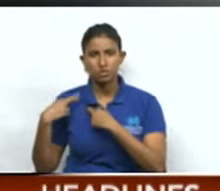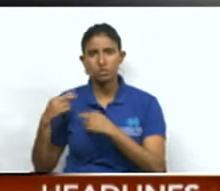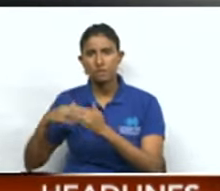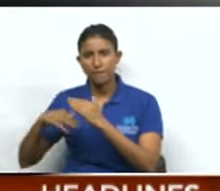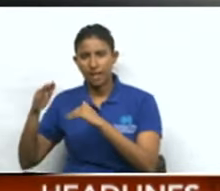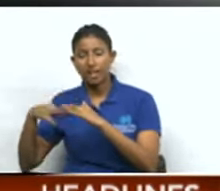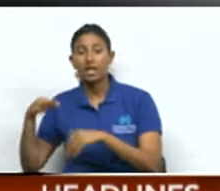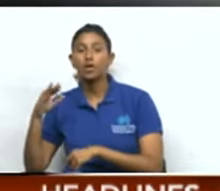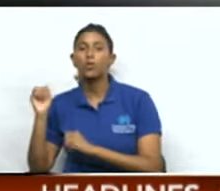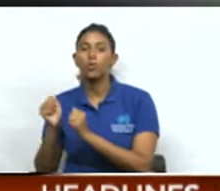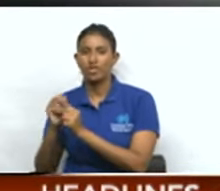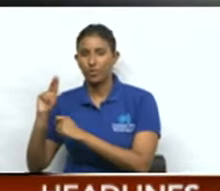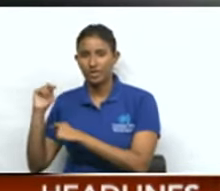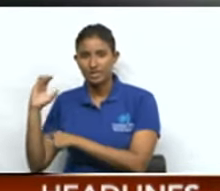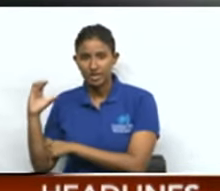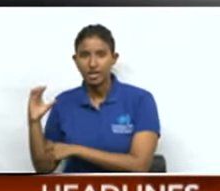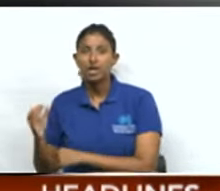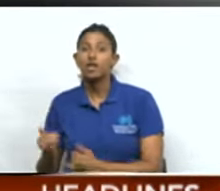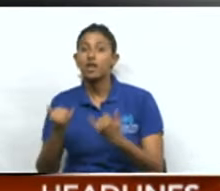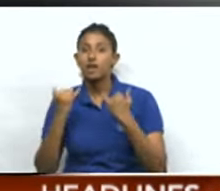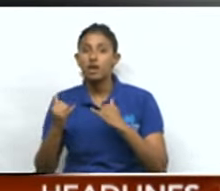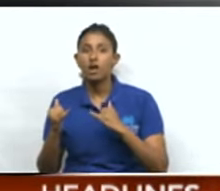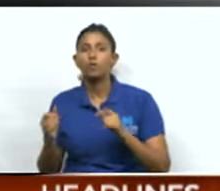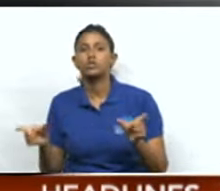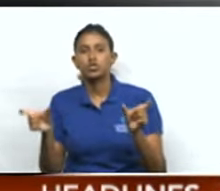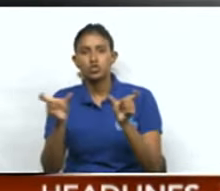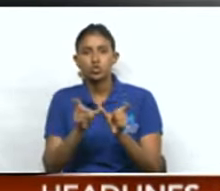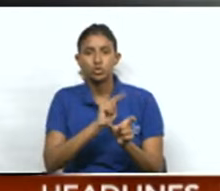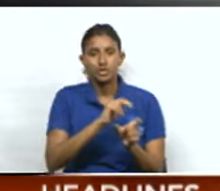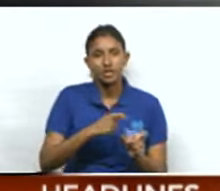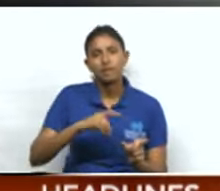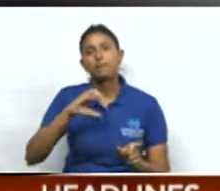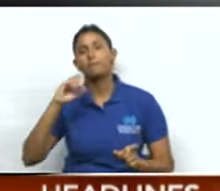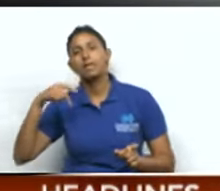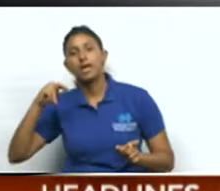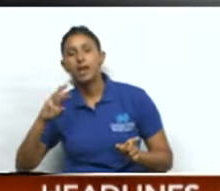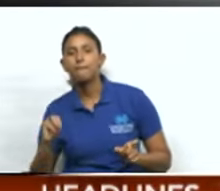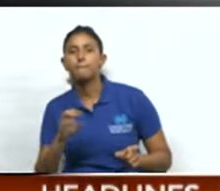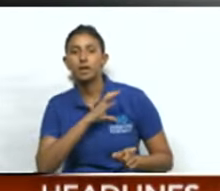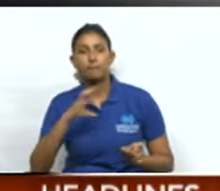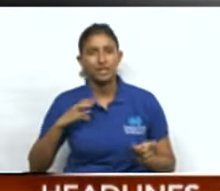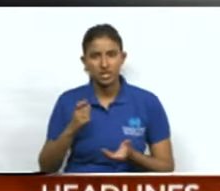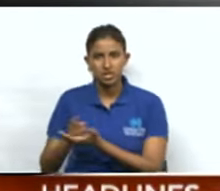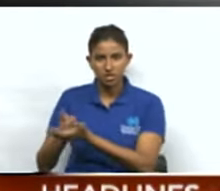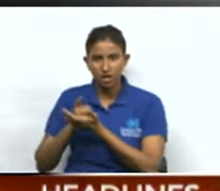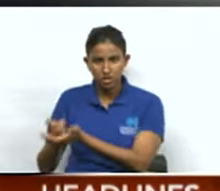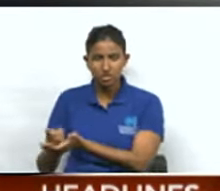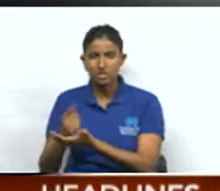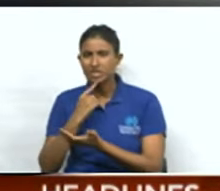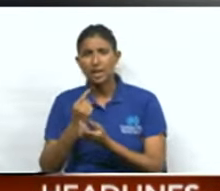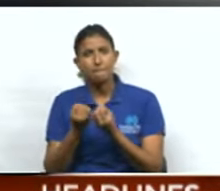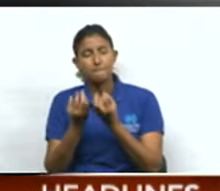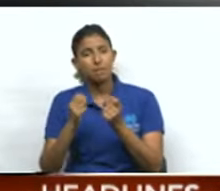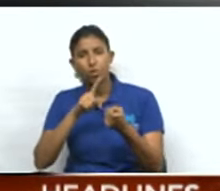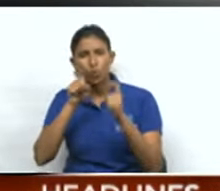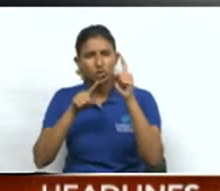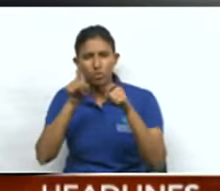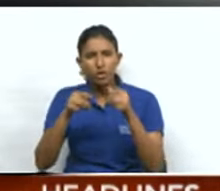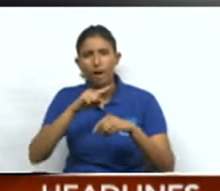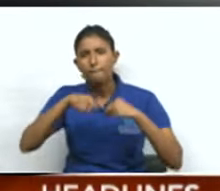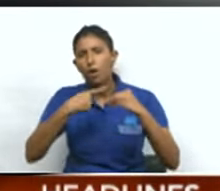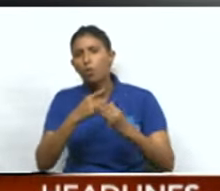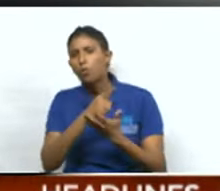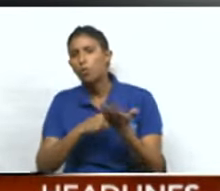Parliament. In making the announcement today, the Prime Minister said the public still has many questions about why certain decisions were taken by the